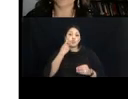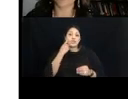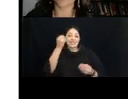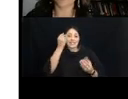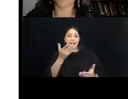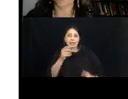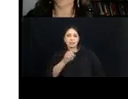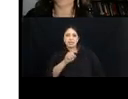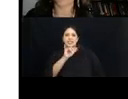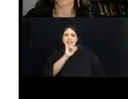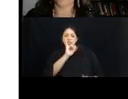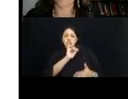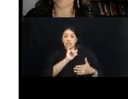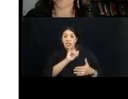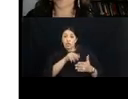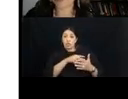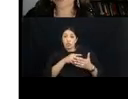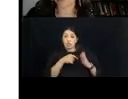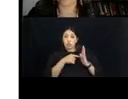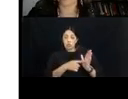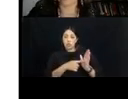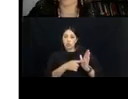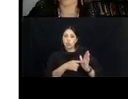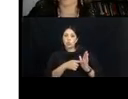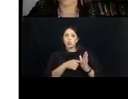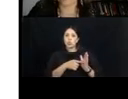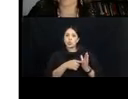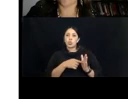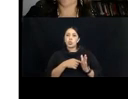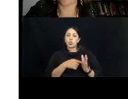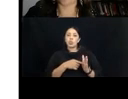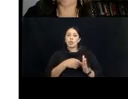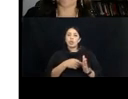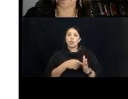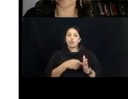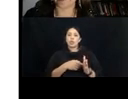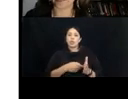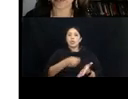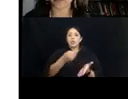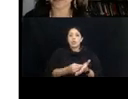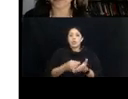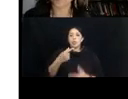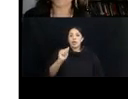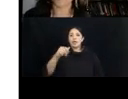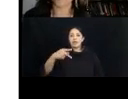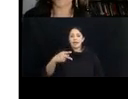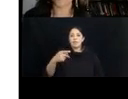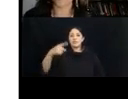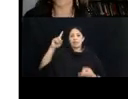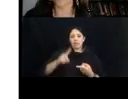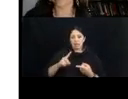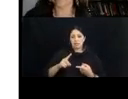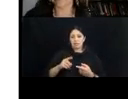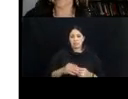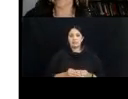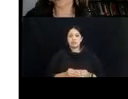is showing you the wage gap and is how much less in percent terms. So